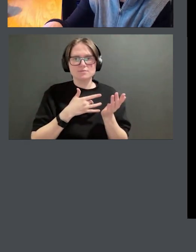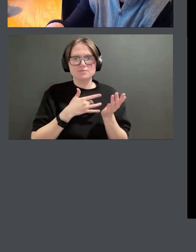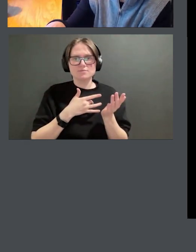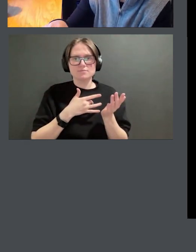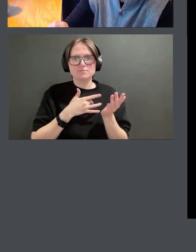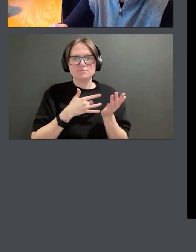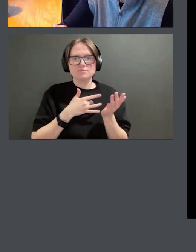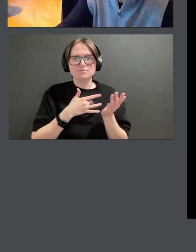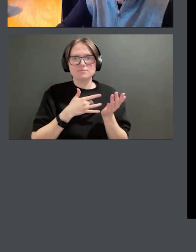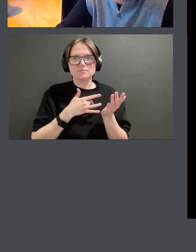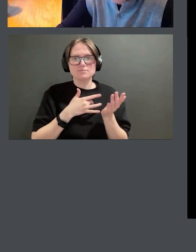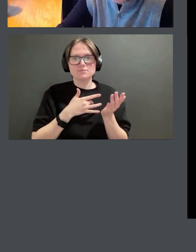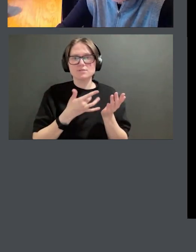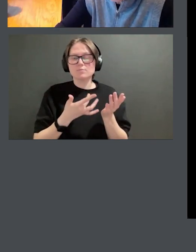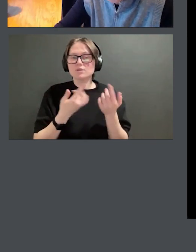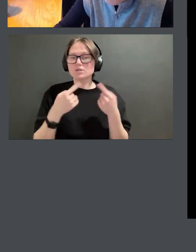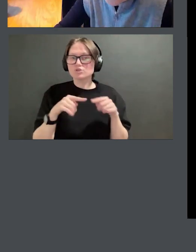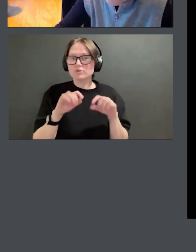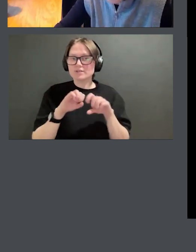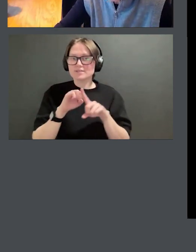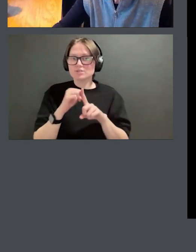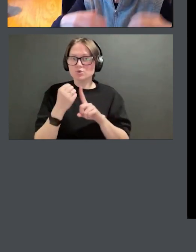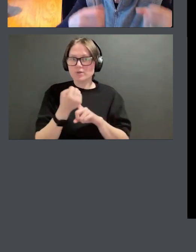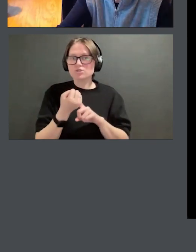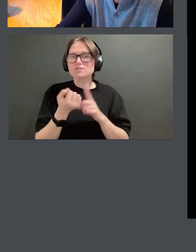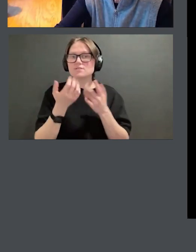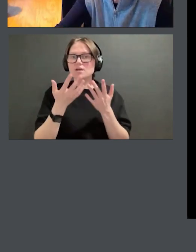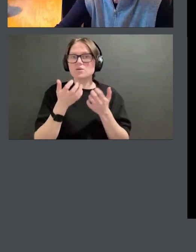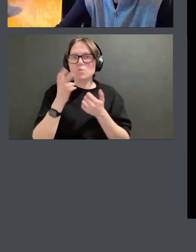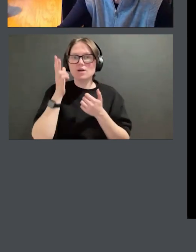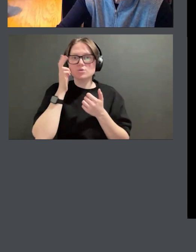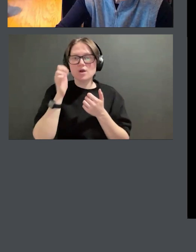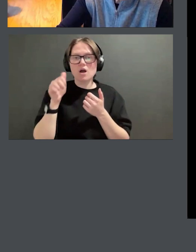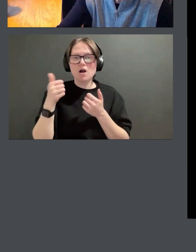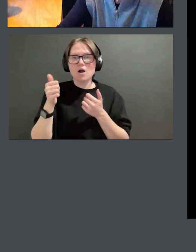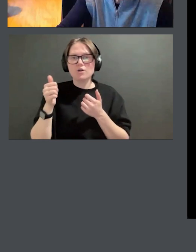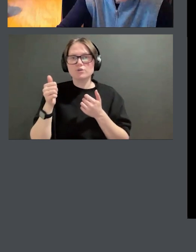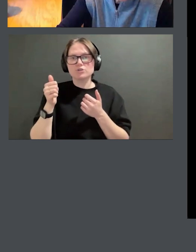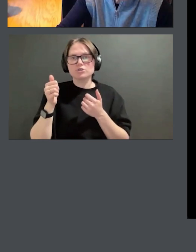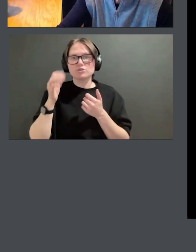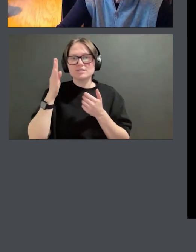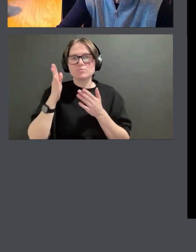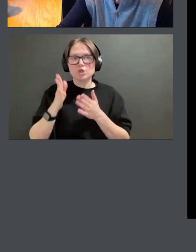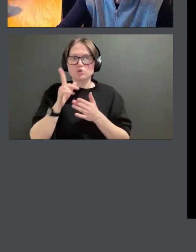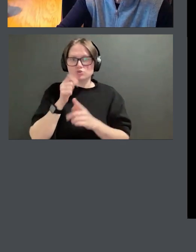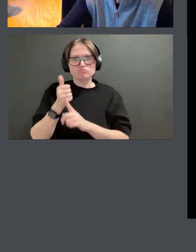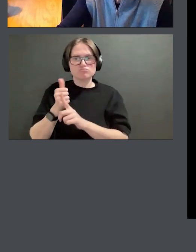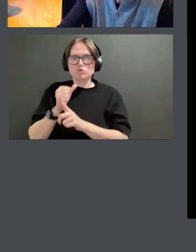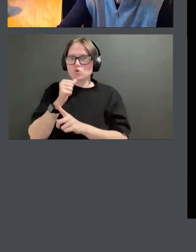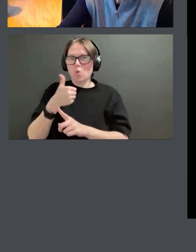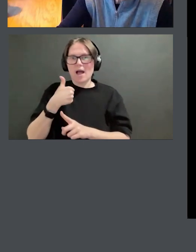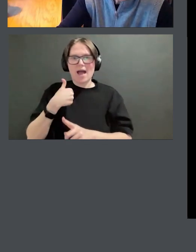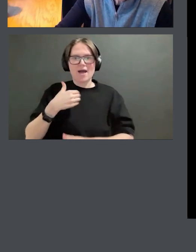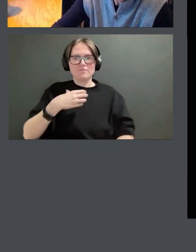during times when you want to hear other speakers who do not have a remote mic